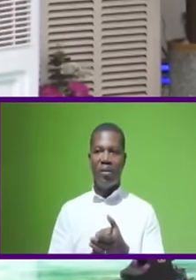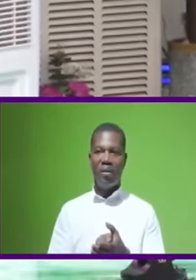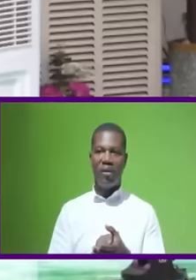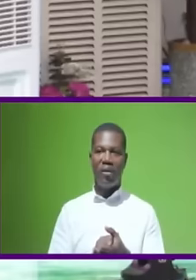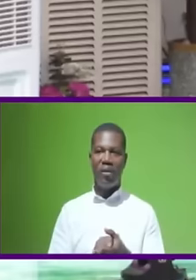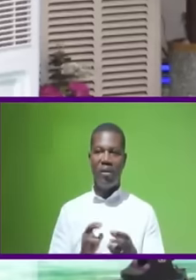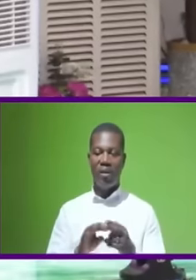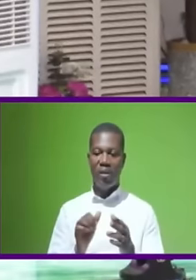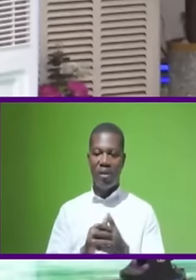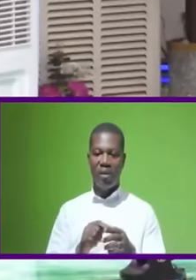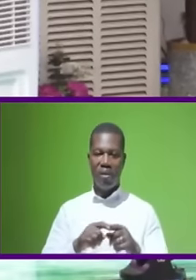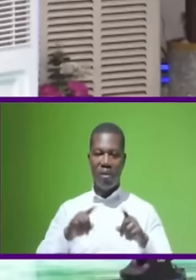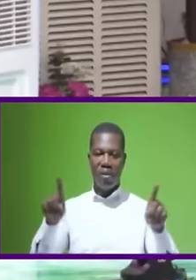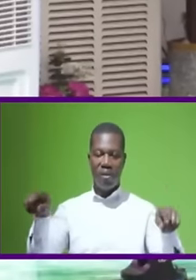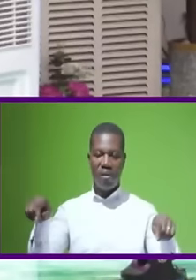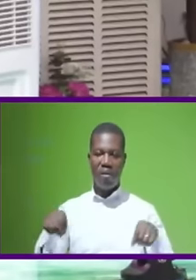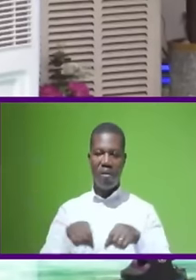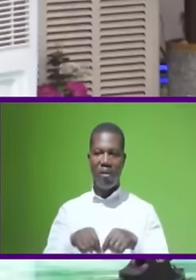saying.